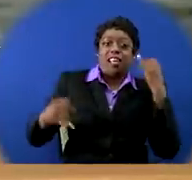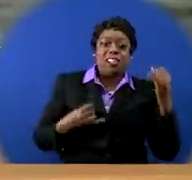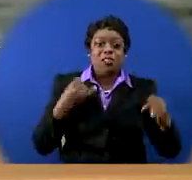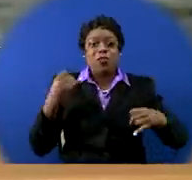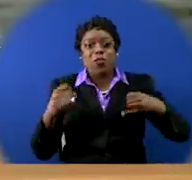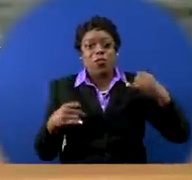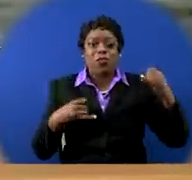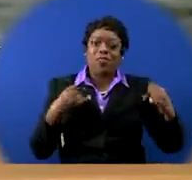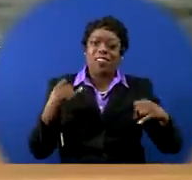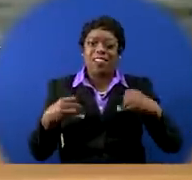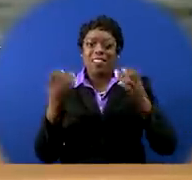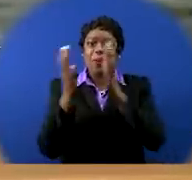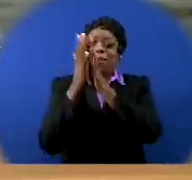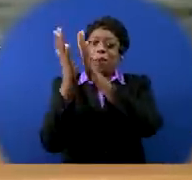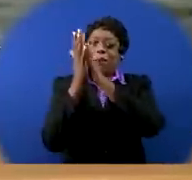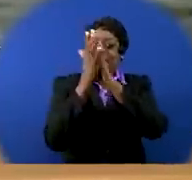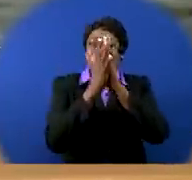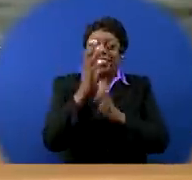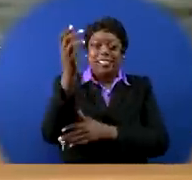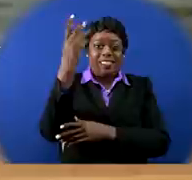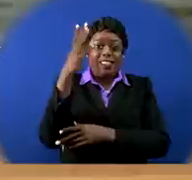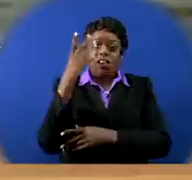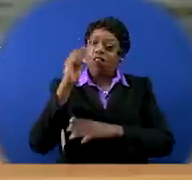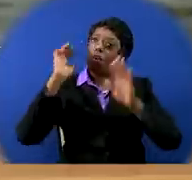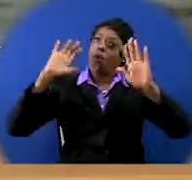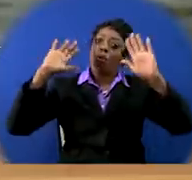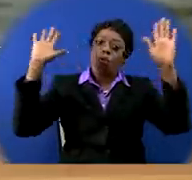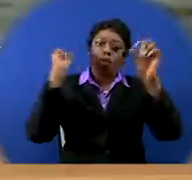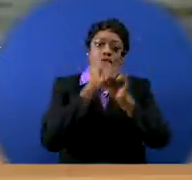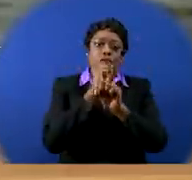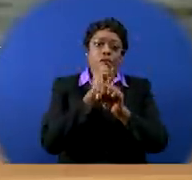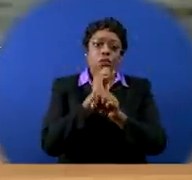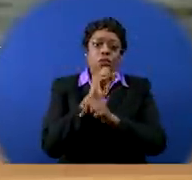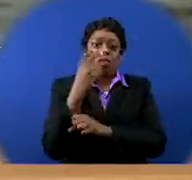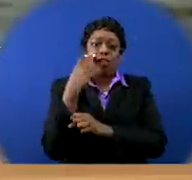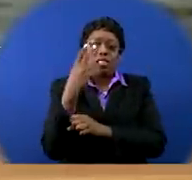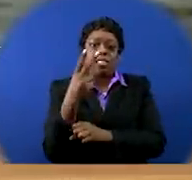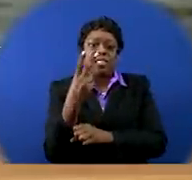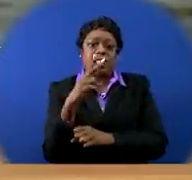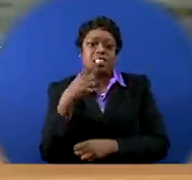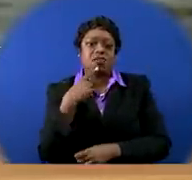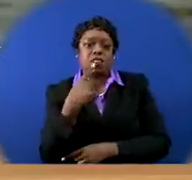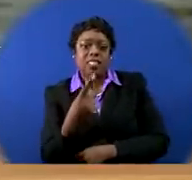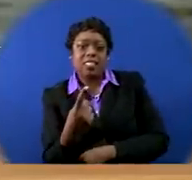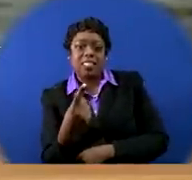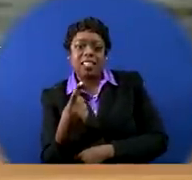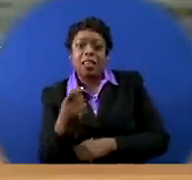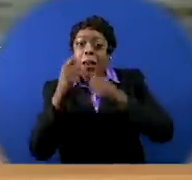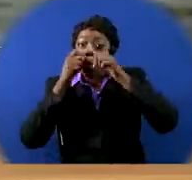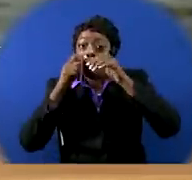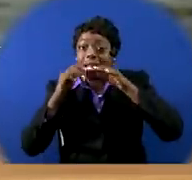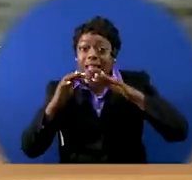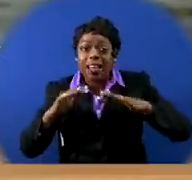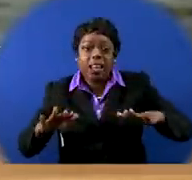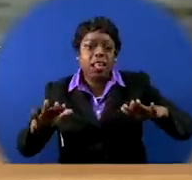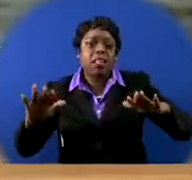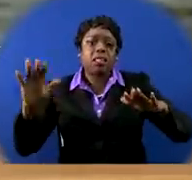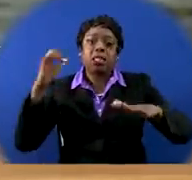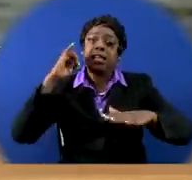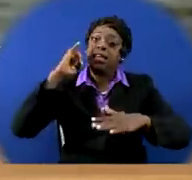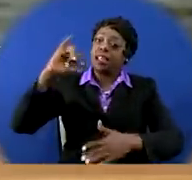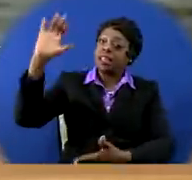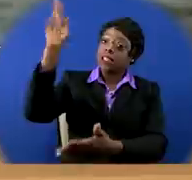God with loud voices for all the miracles they have seen. And this is what they say to praise God. Blessed is the